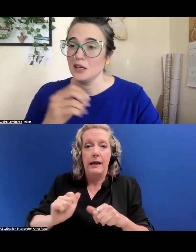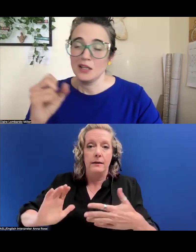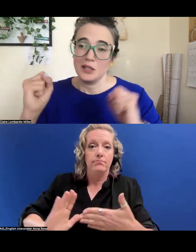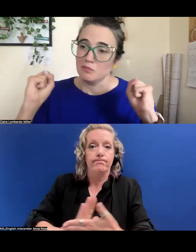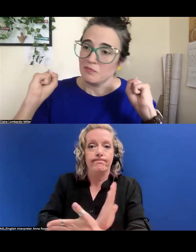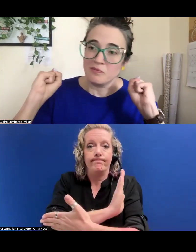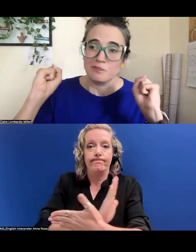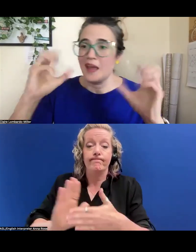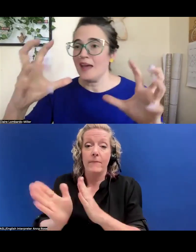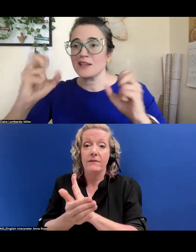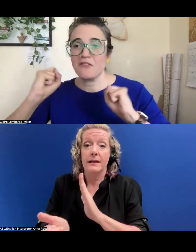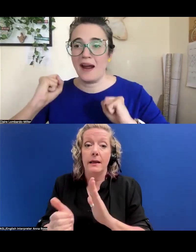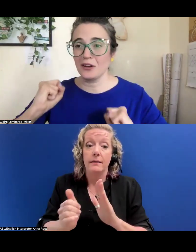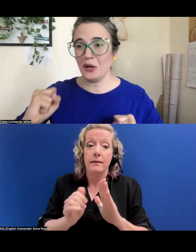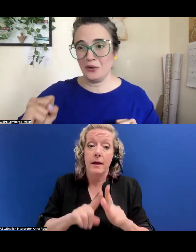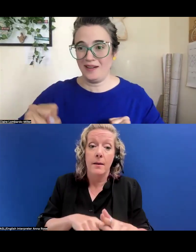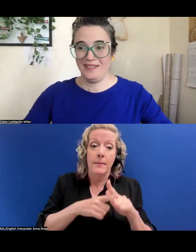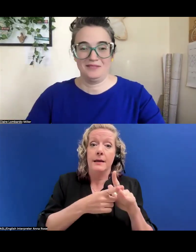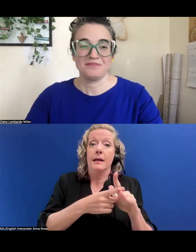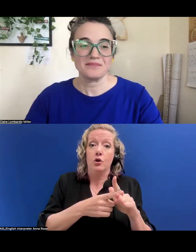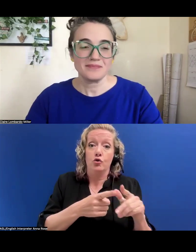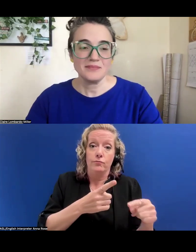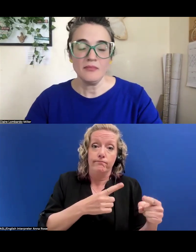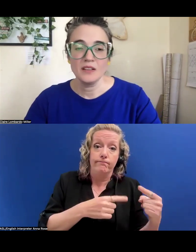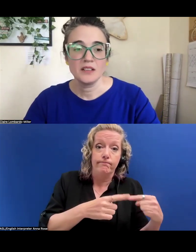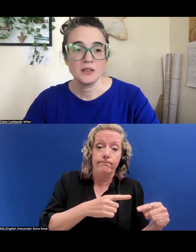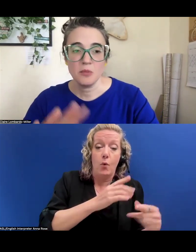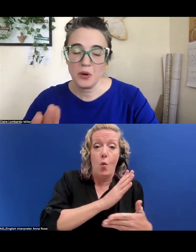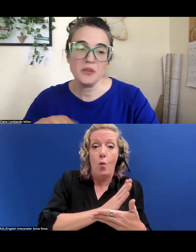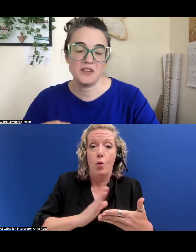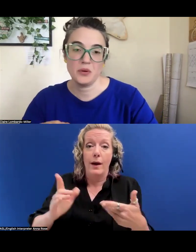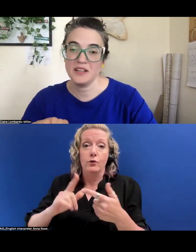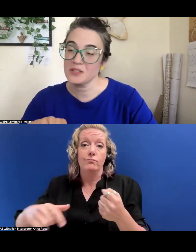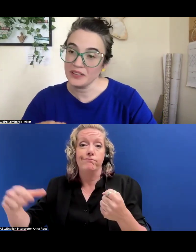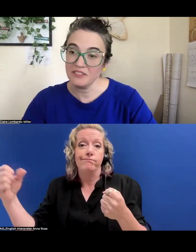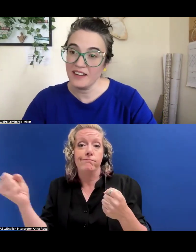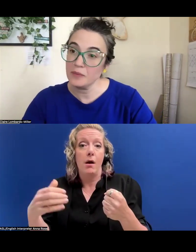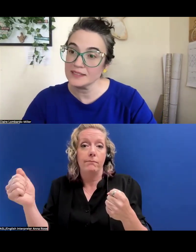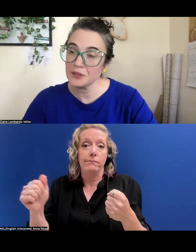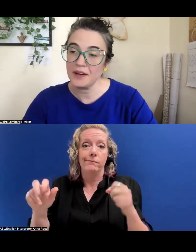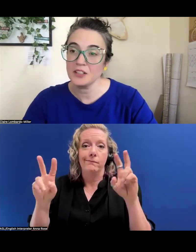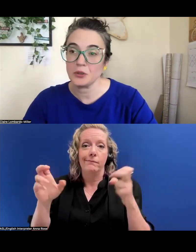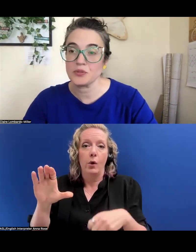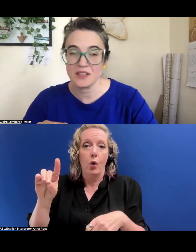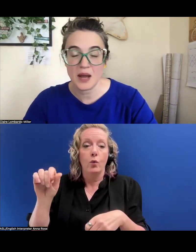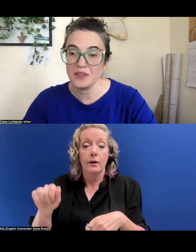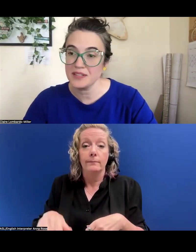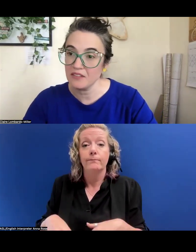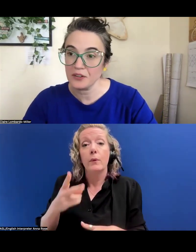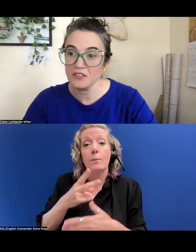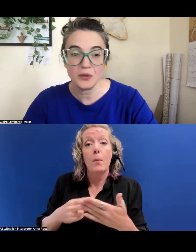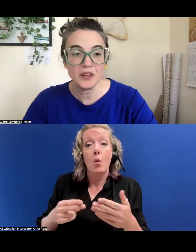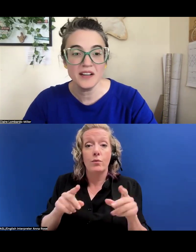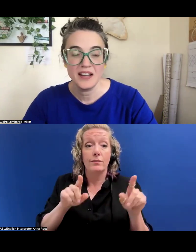the hands on fire coda. They're both about 20 to 25 minutes long. You sit down with a